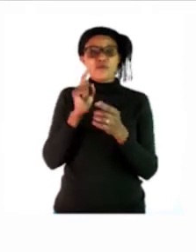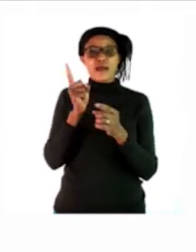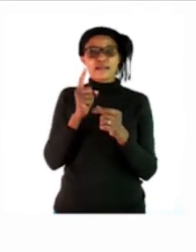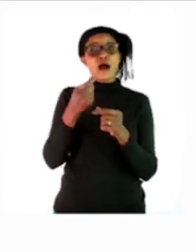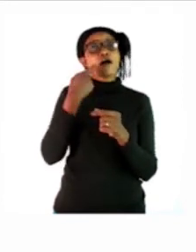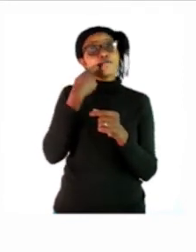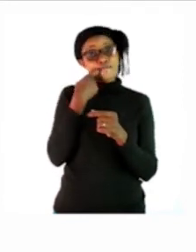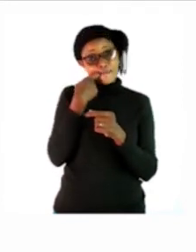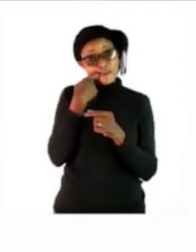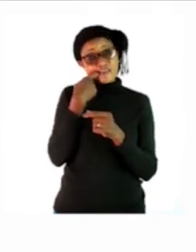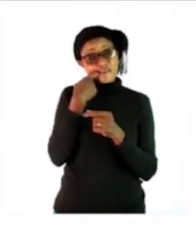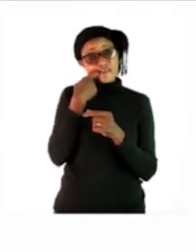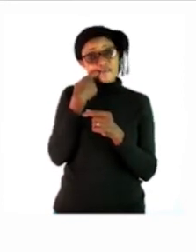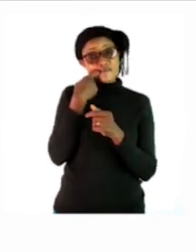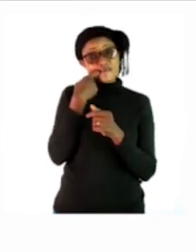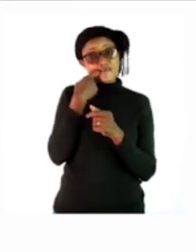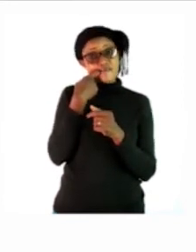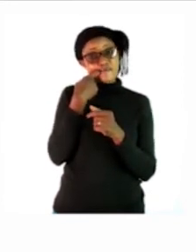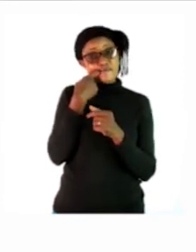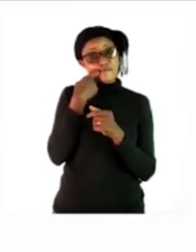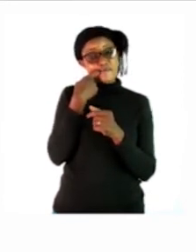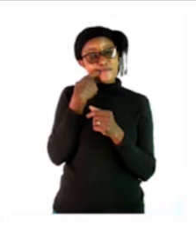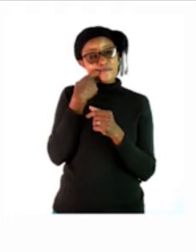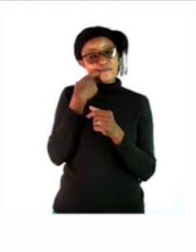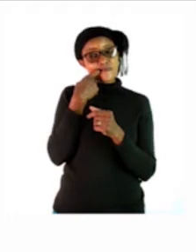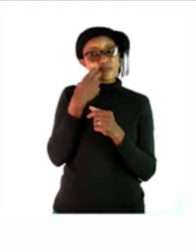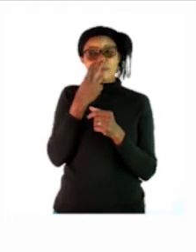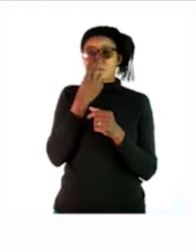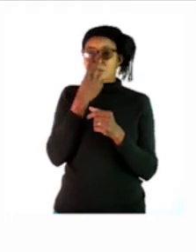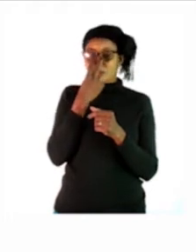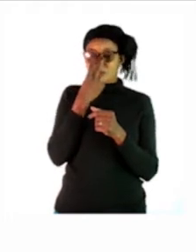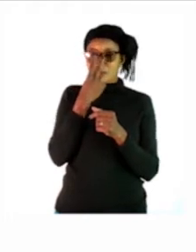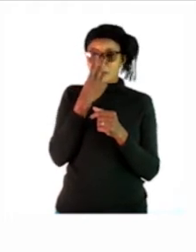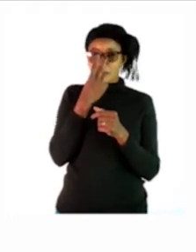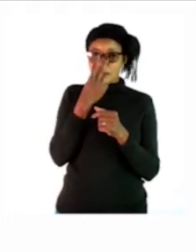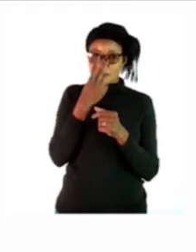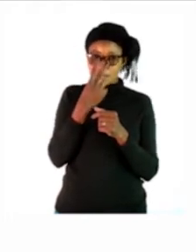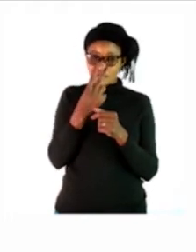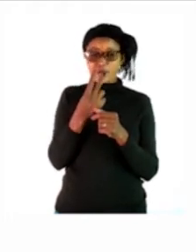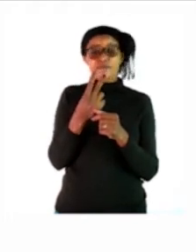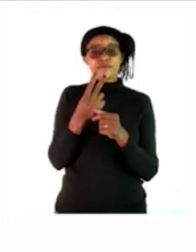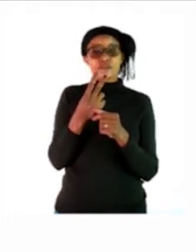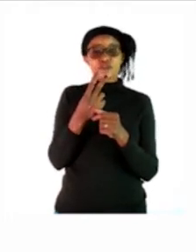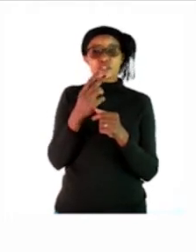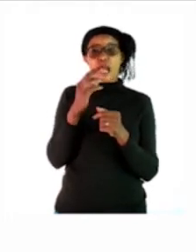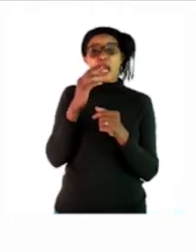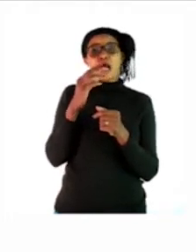fish. So you will see the word fish is not completed. It